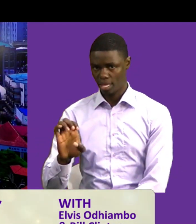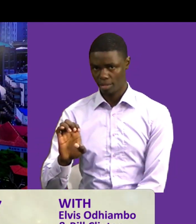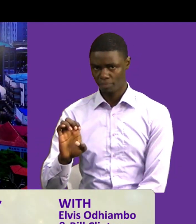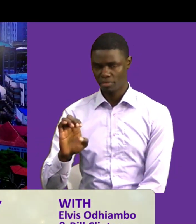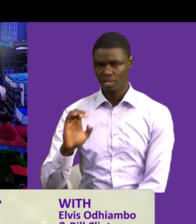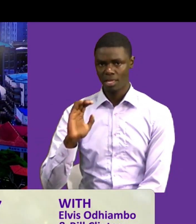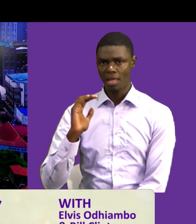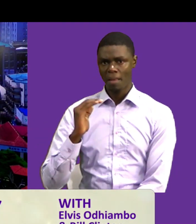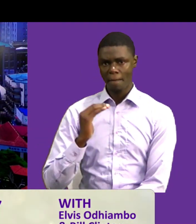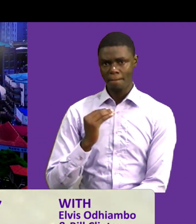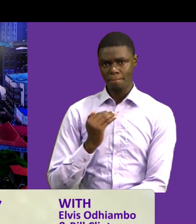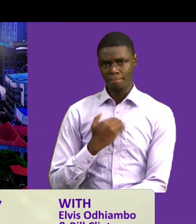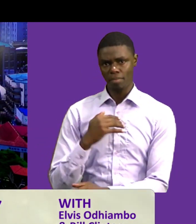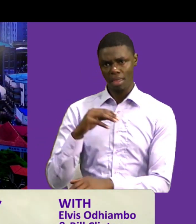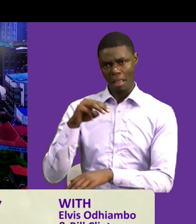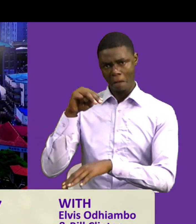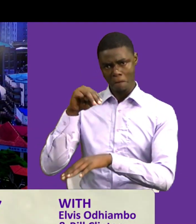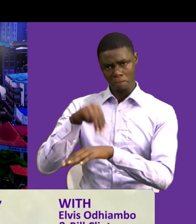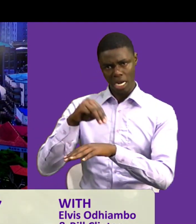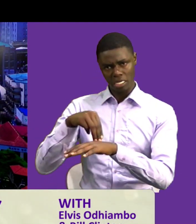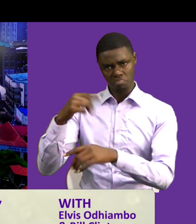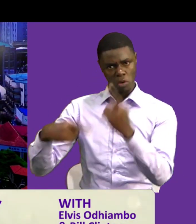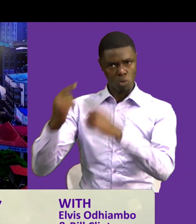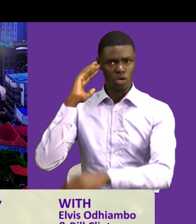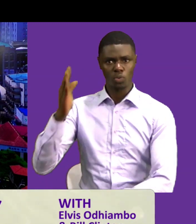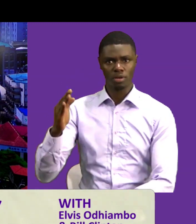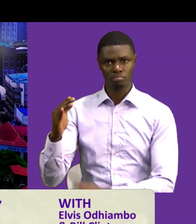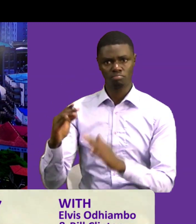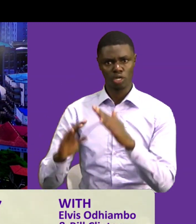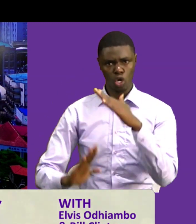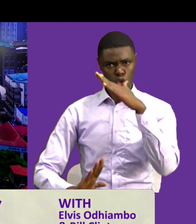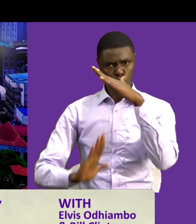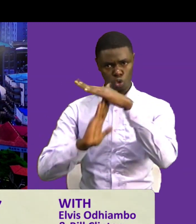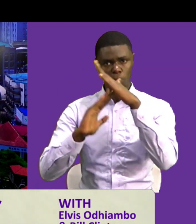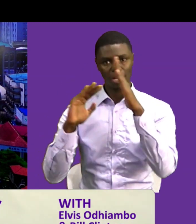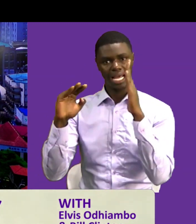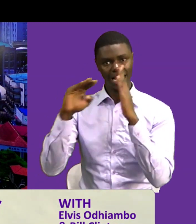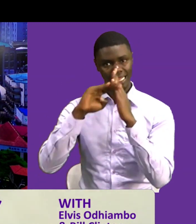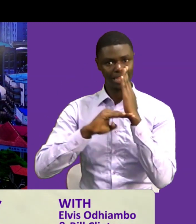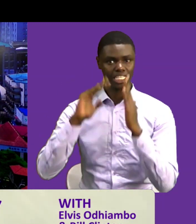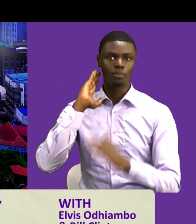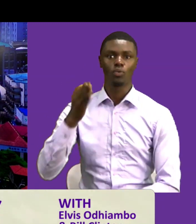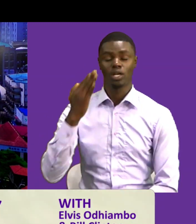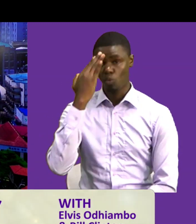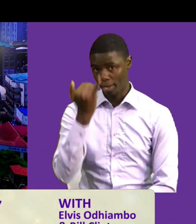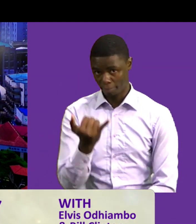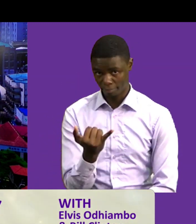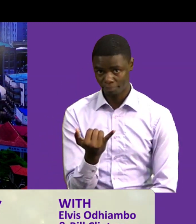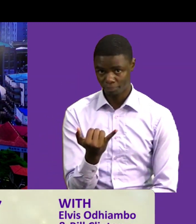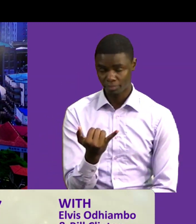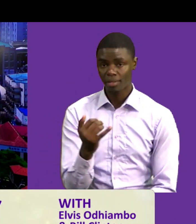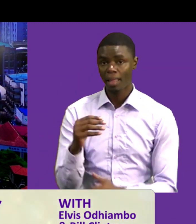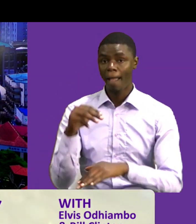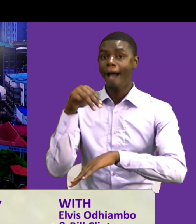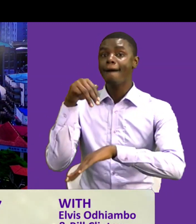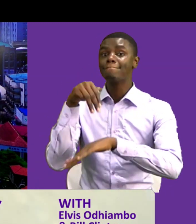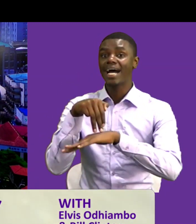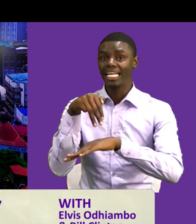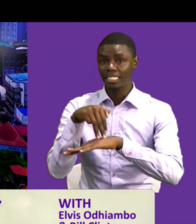I will give Mali a straight win. They will top the table actually, because